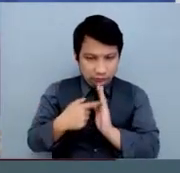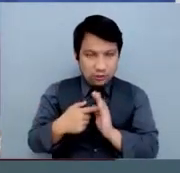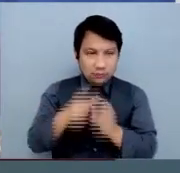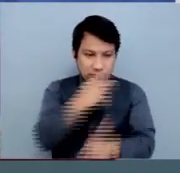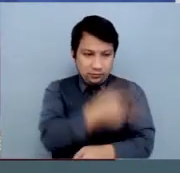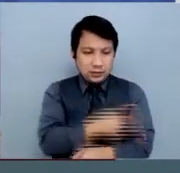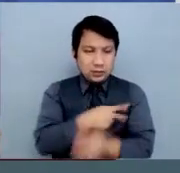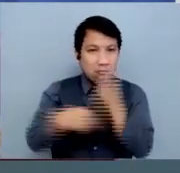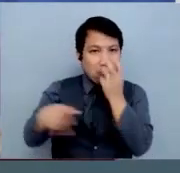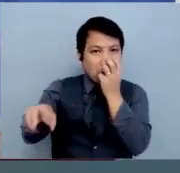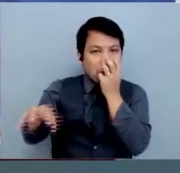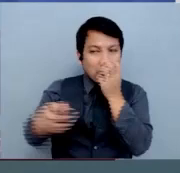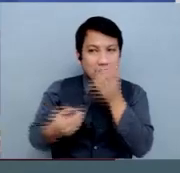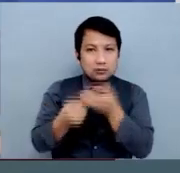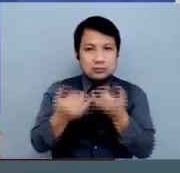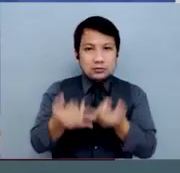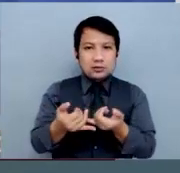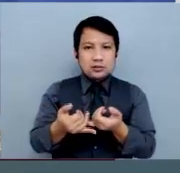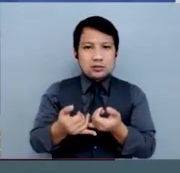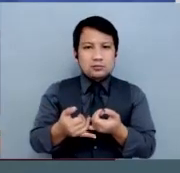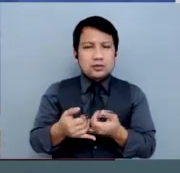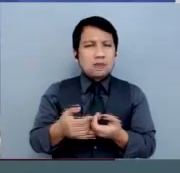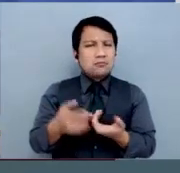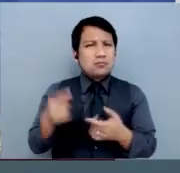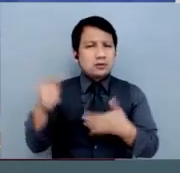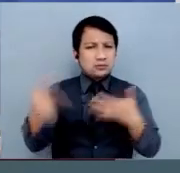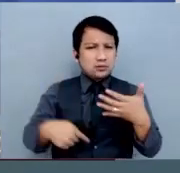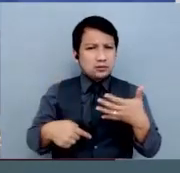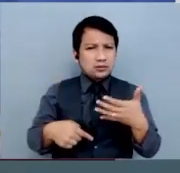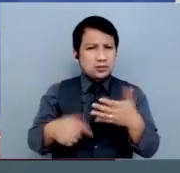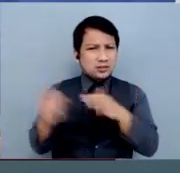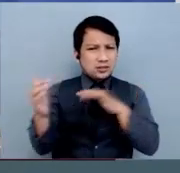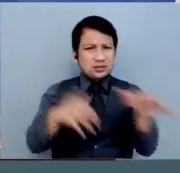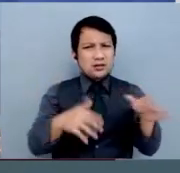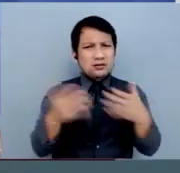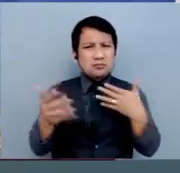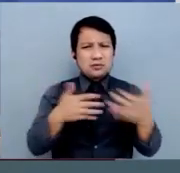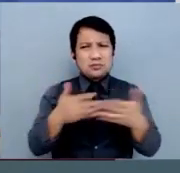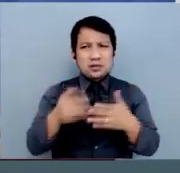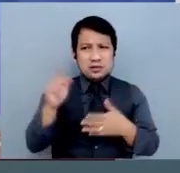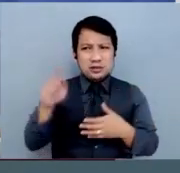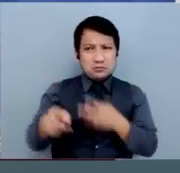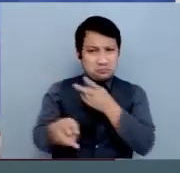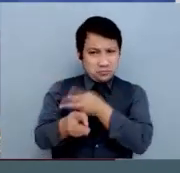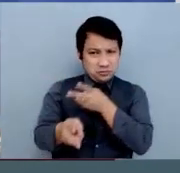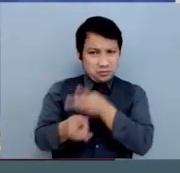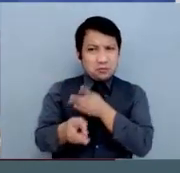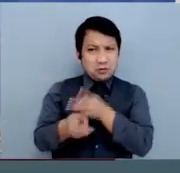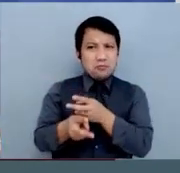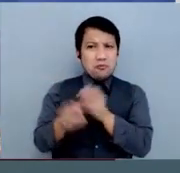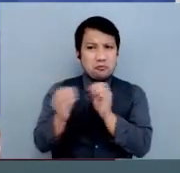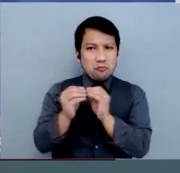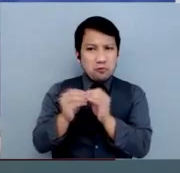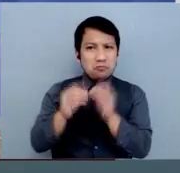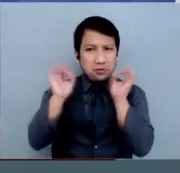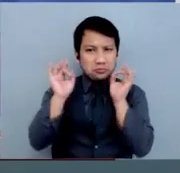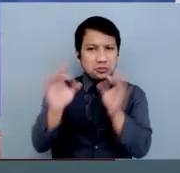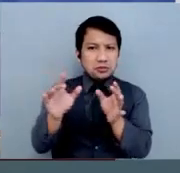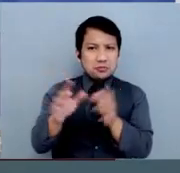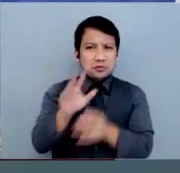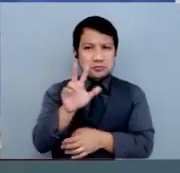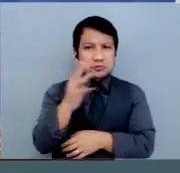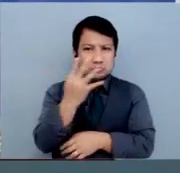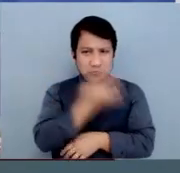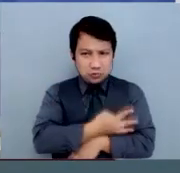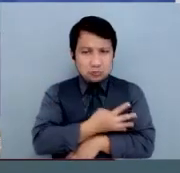we noticed ngayon, meron pero hindi ganun kadami na talagang in bulks of 3 or 4